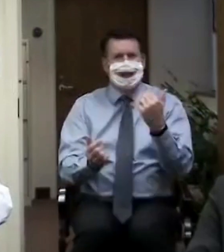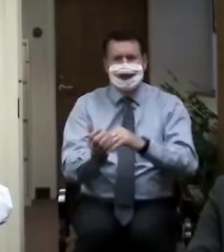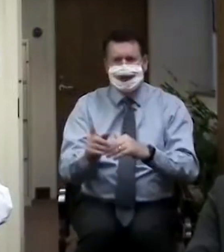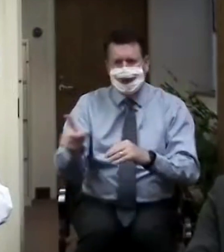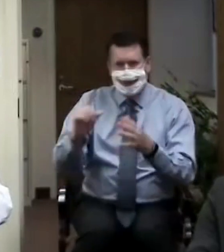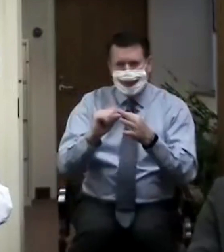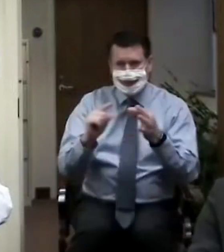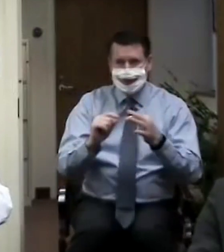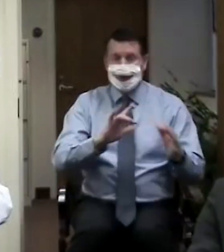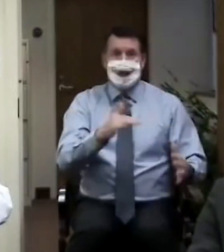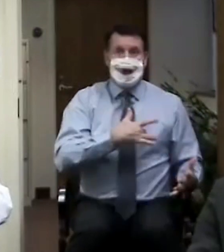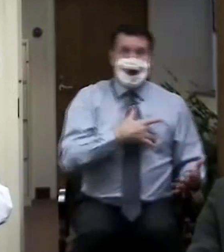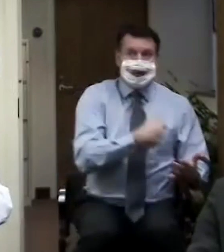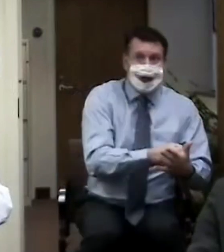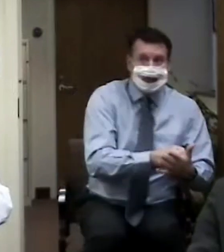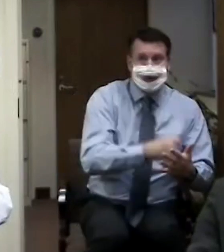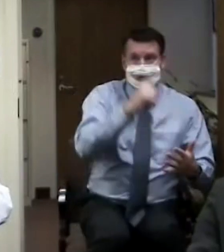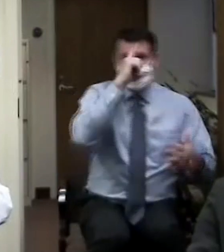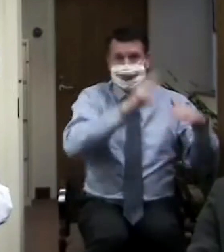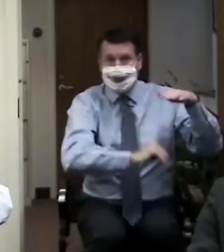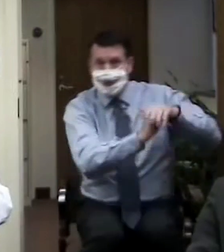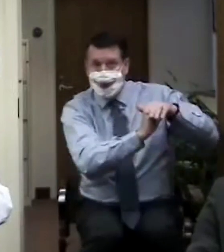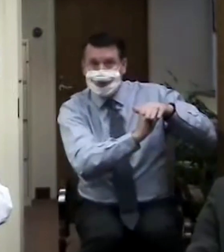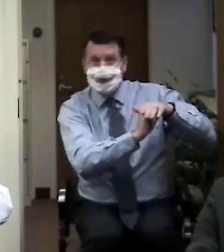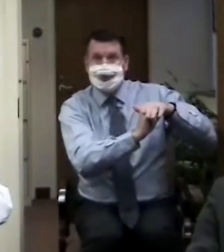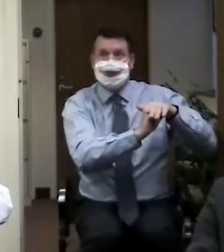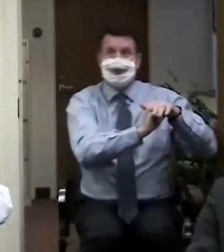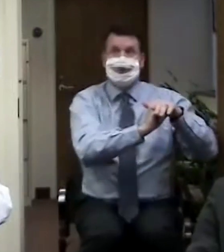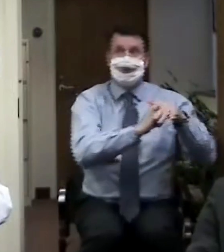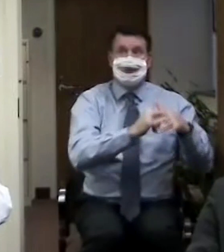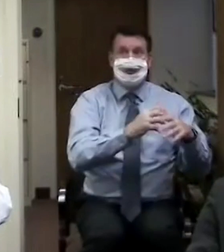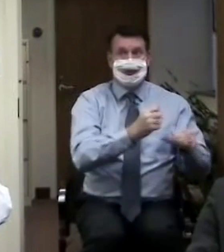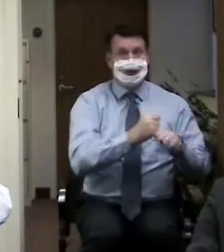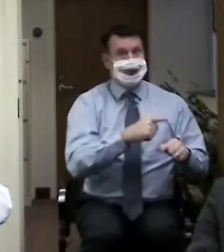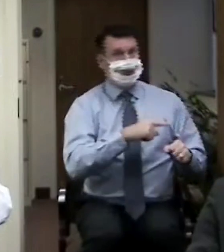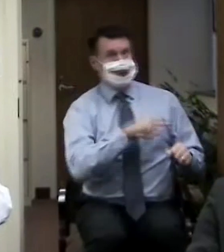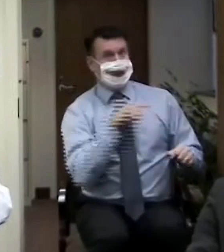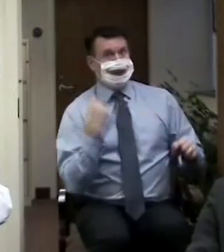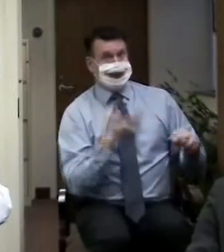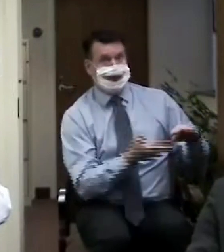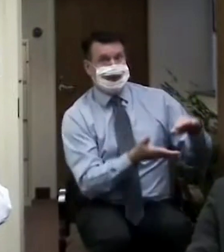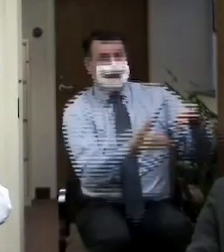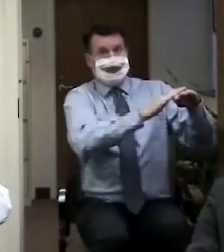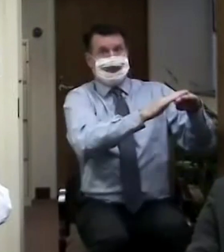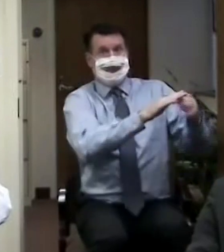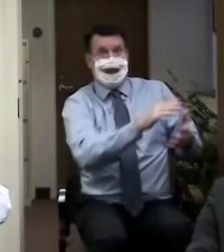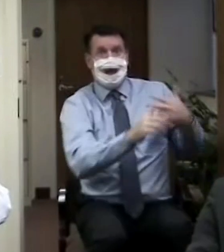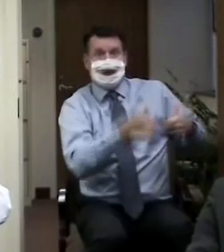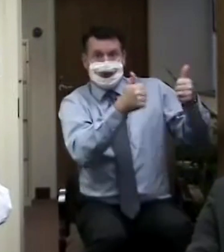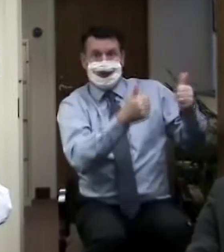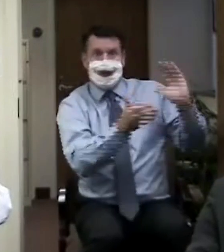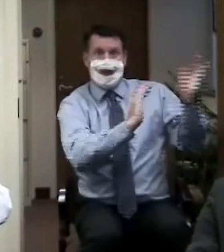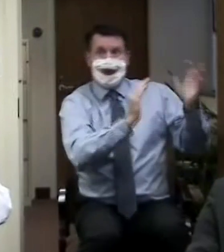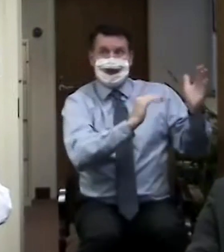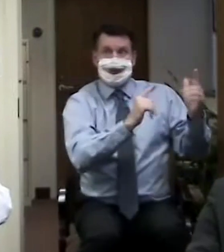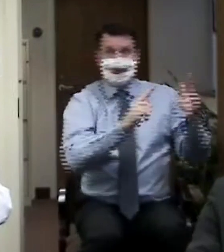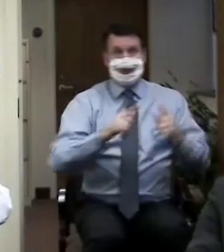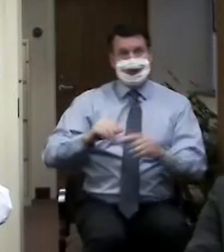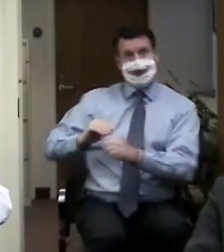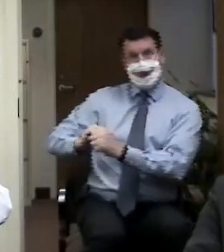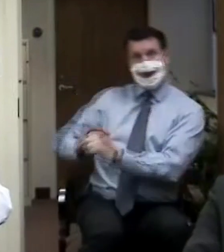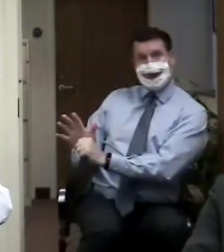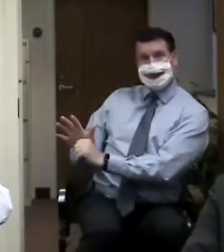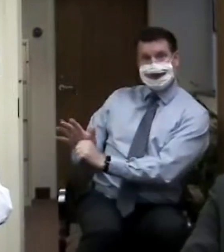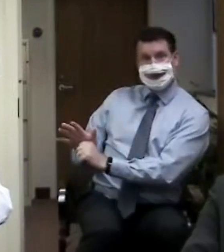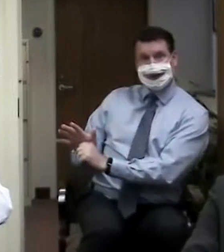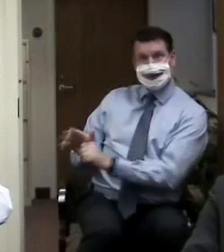are greater than the risk of contracting COVID? I use those two as examples. We've seen in all